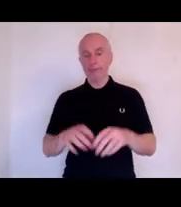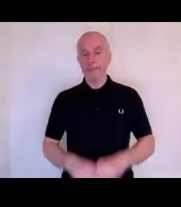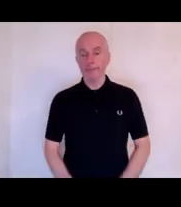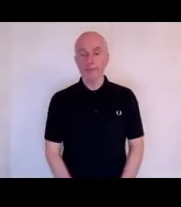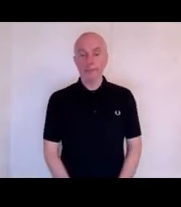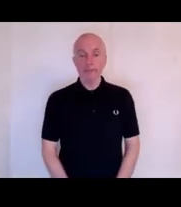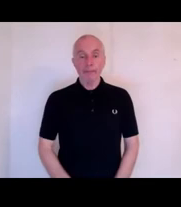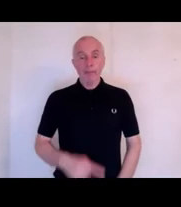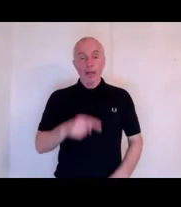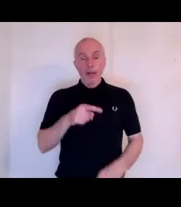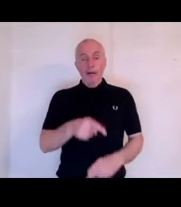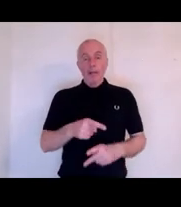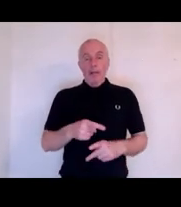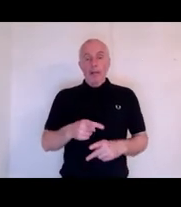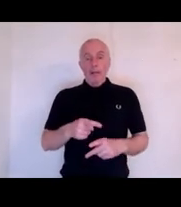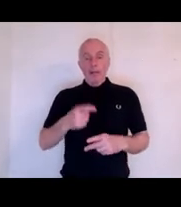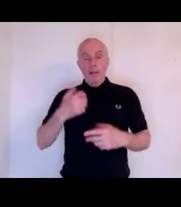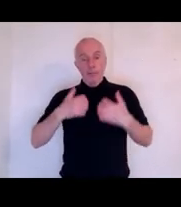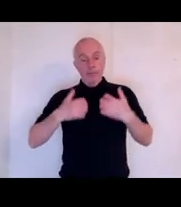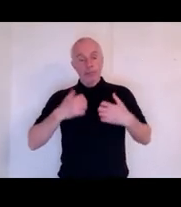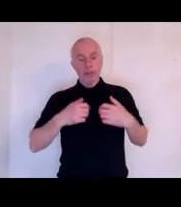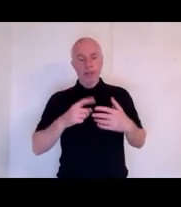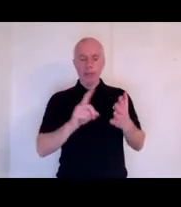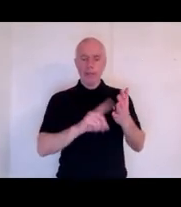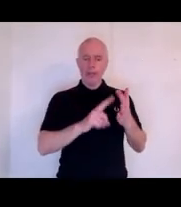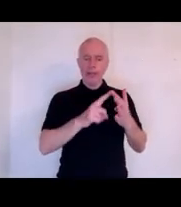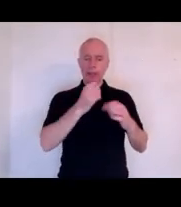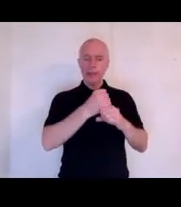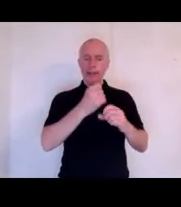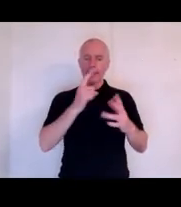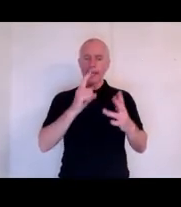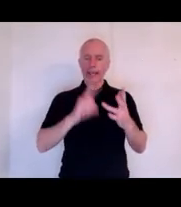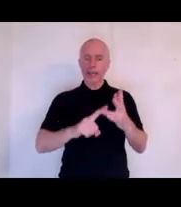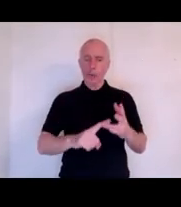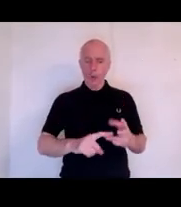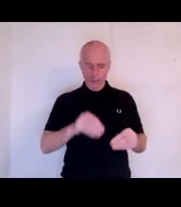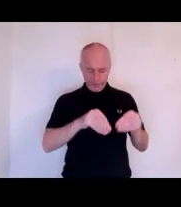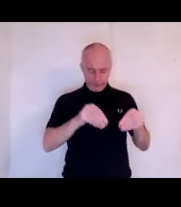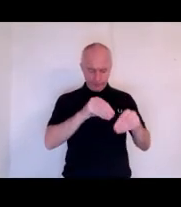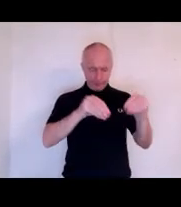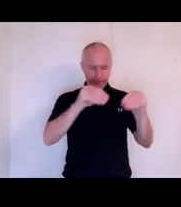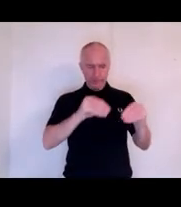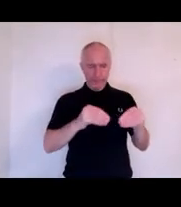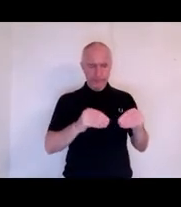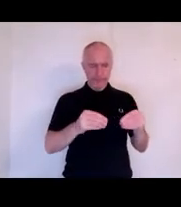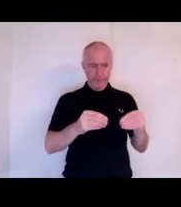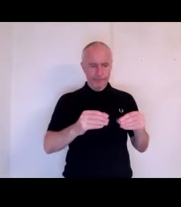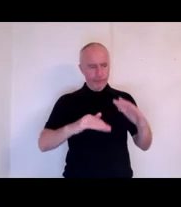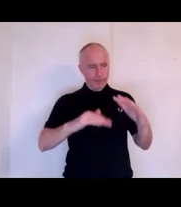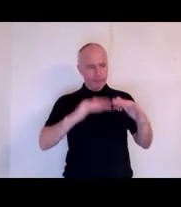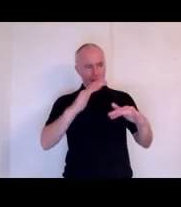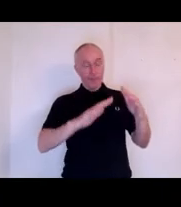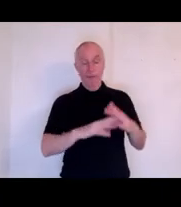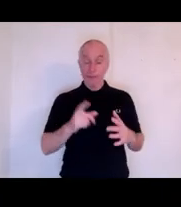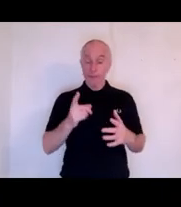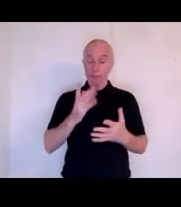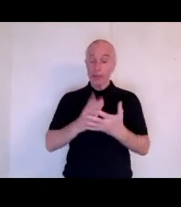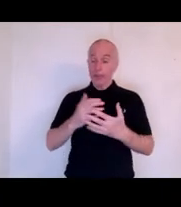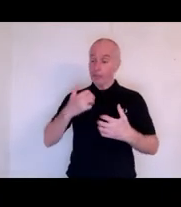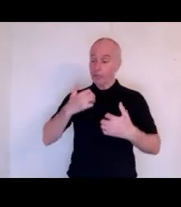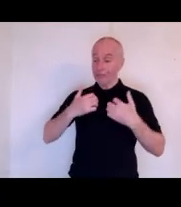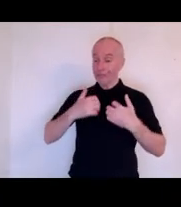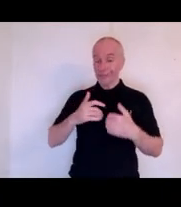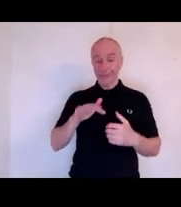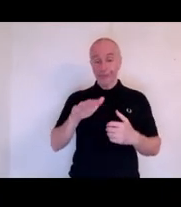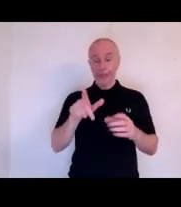interesting Lego model of the chart of the nuclides, which I highly recommend searching out on YouTube if you can, because it gives a